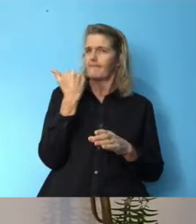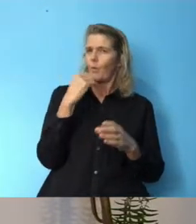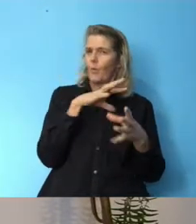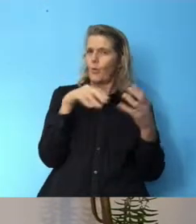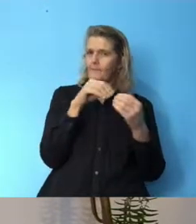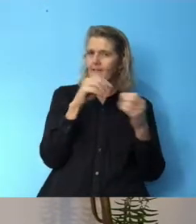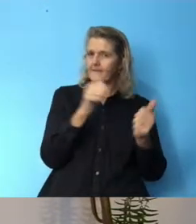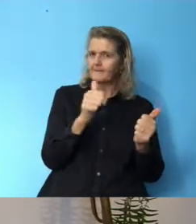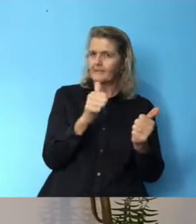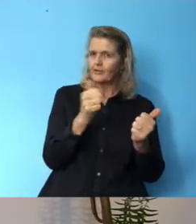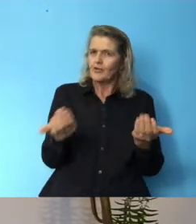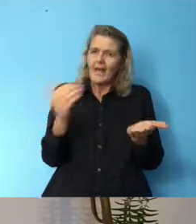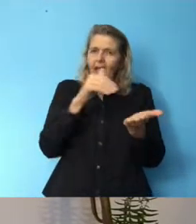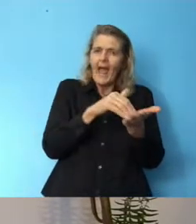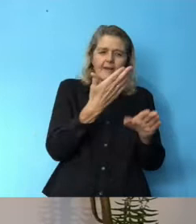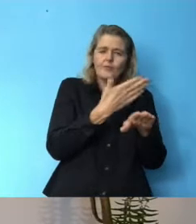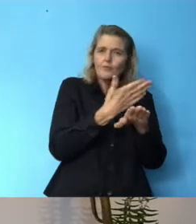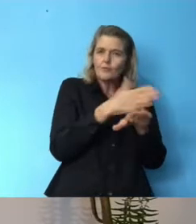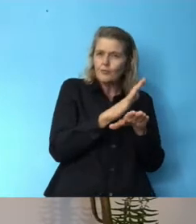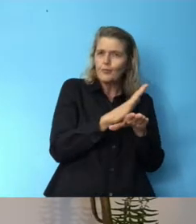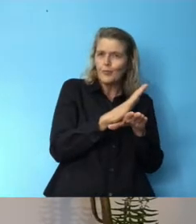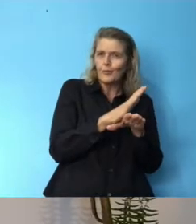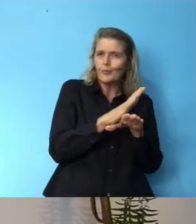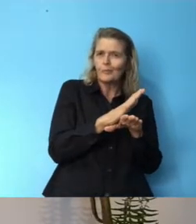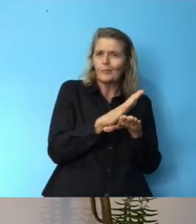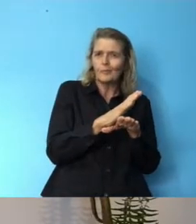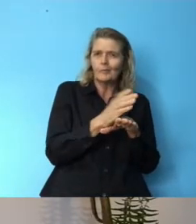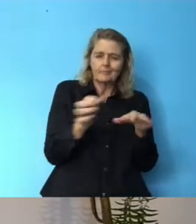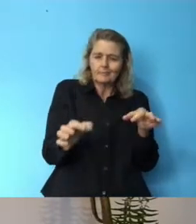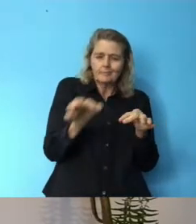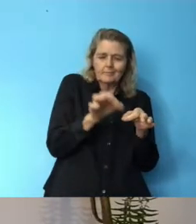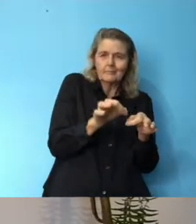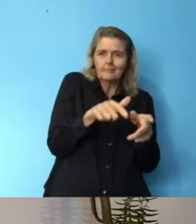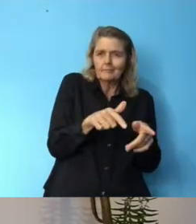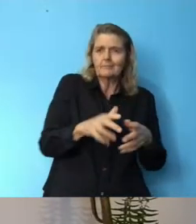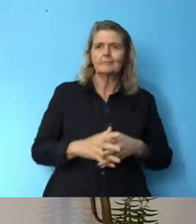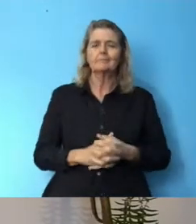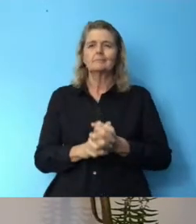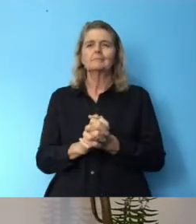and mix that through, and I'm going to paint that there.